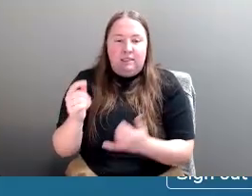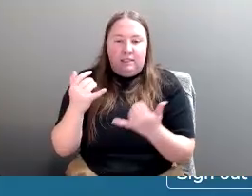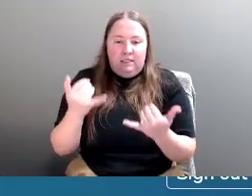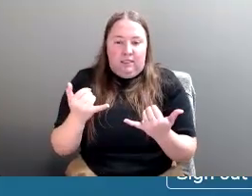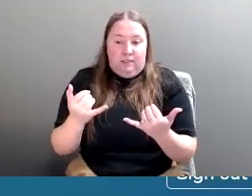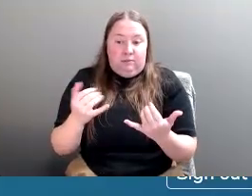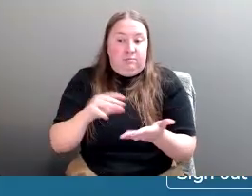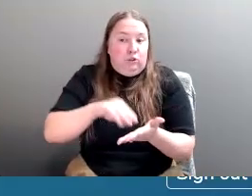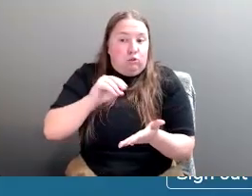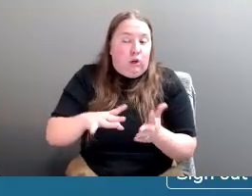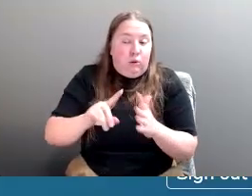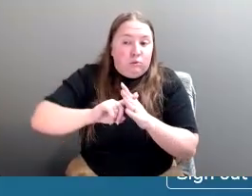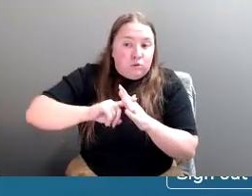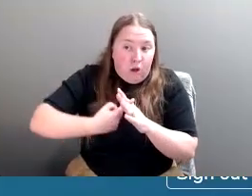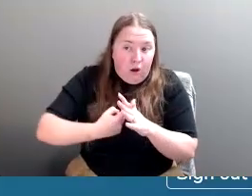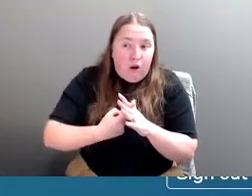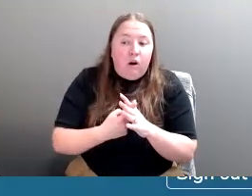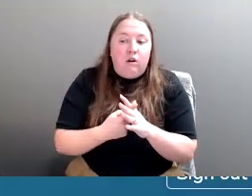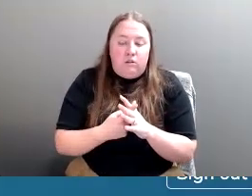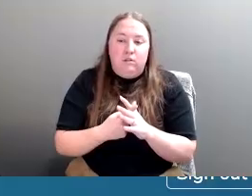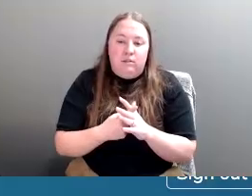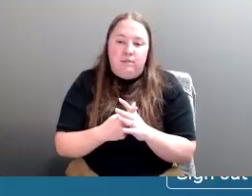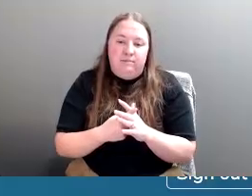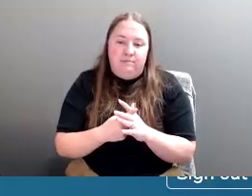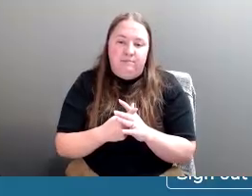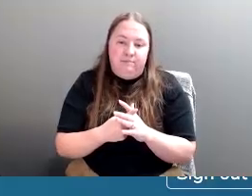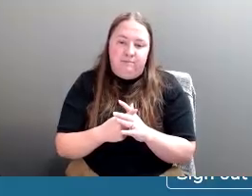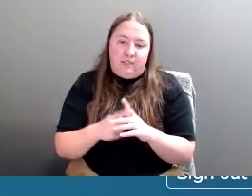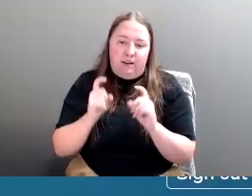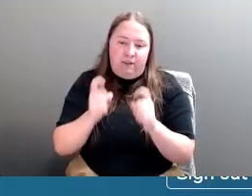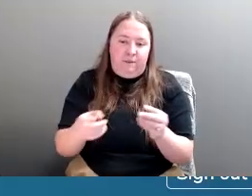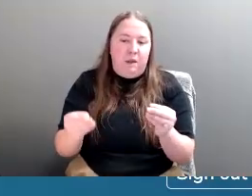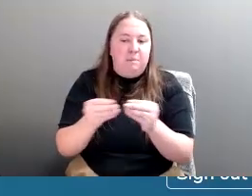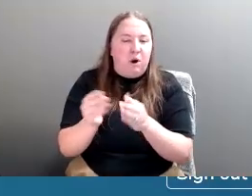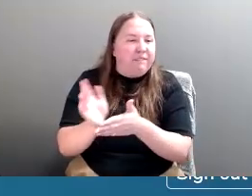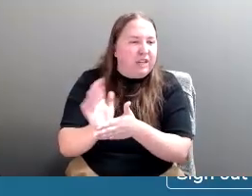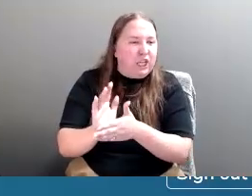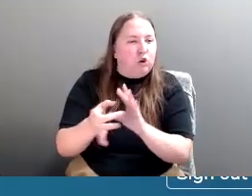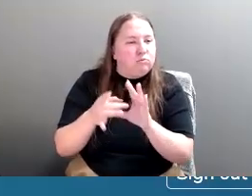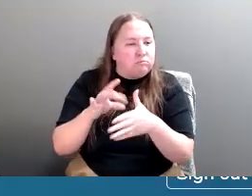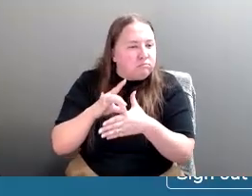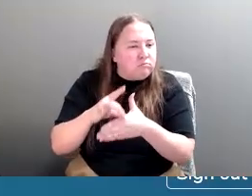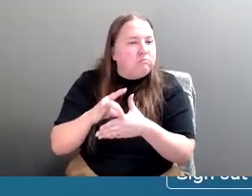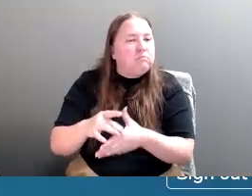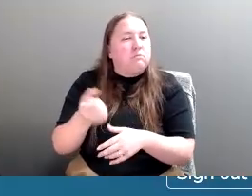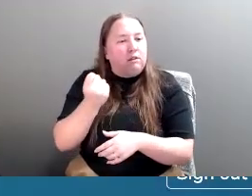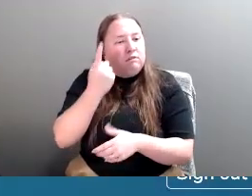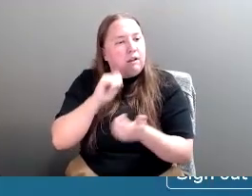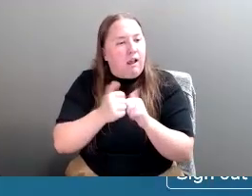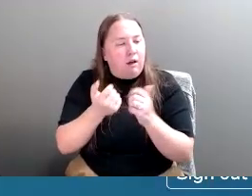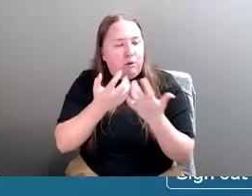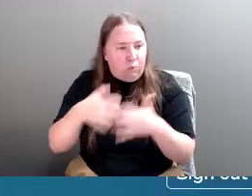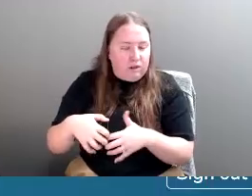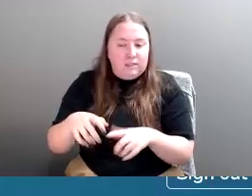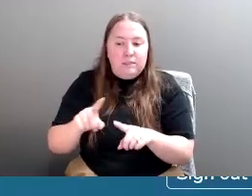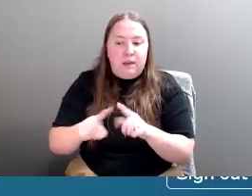will start, and I've termed these, and this was something I will give them more video content to understand how these things work. But